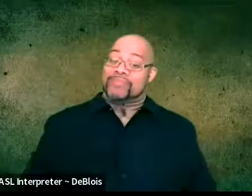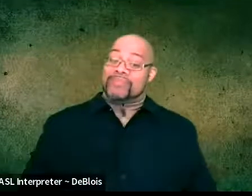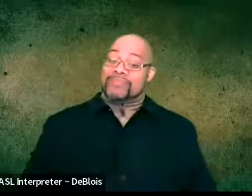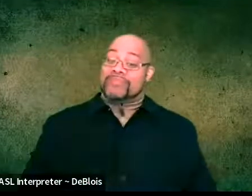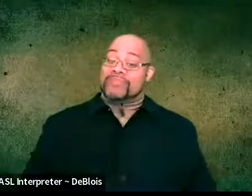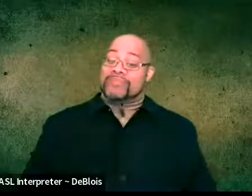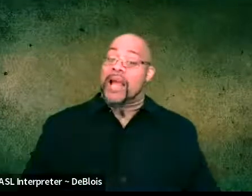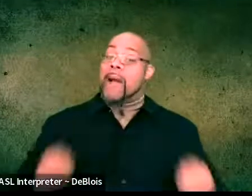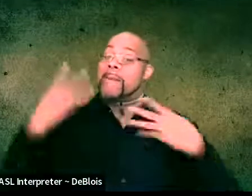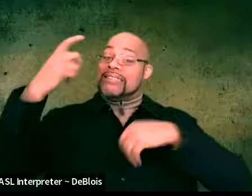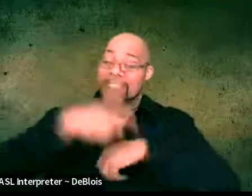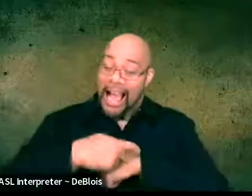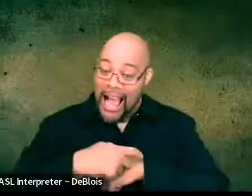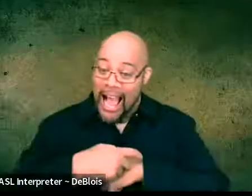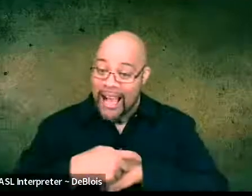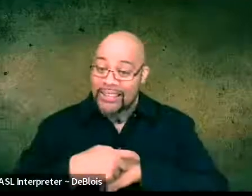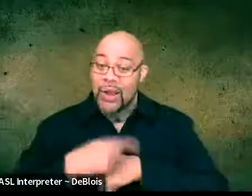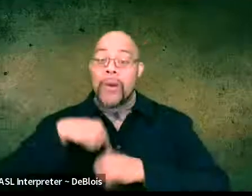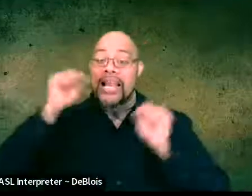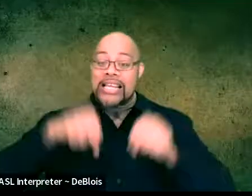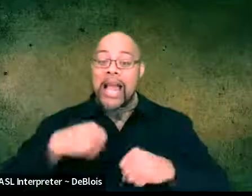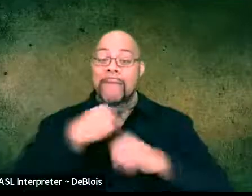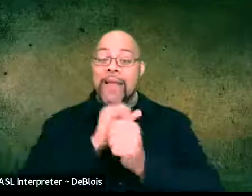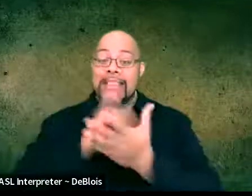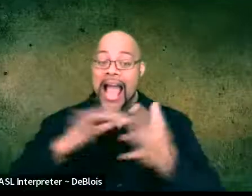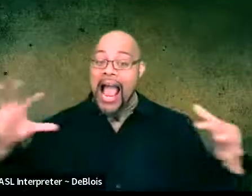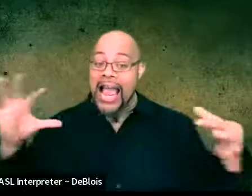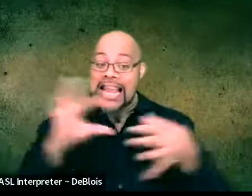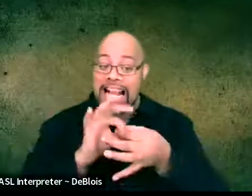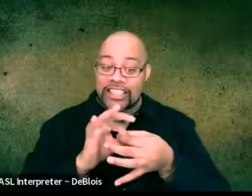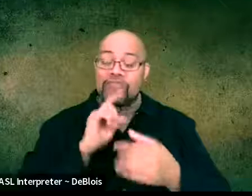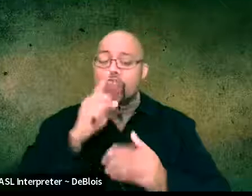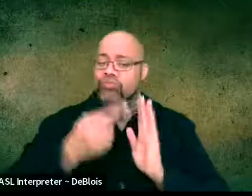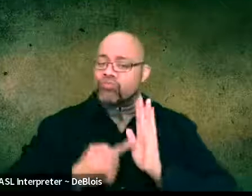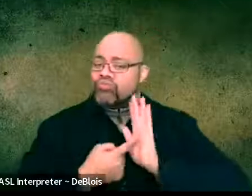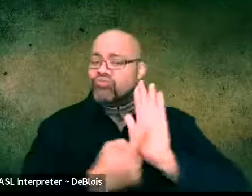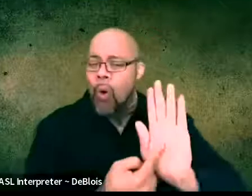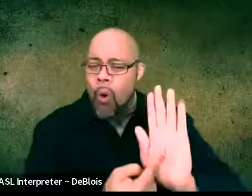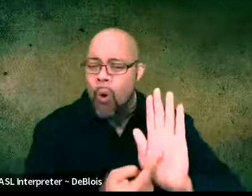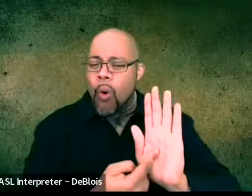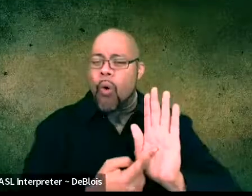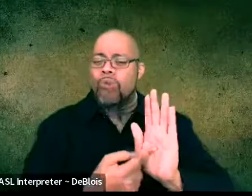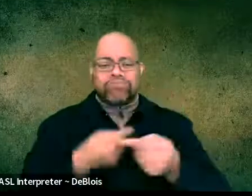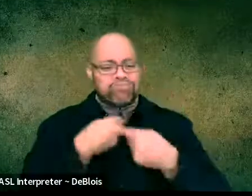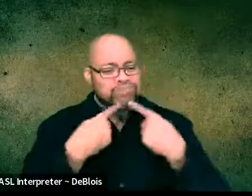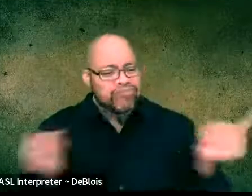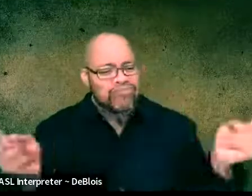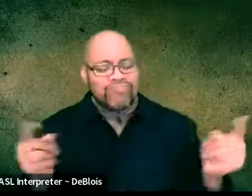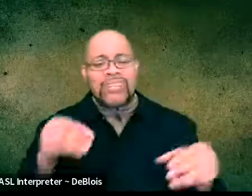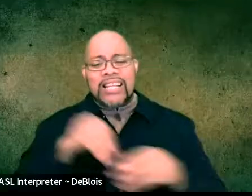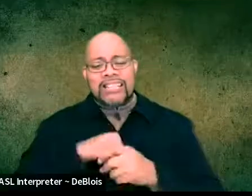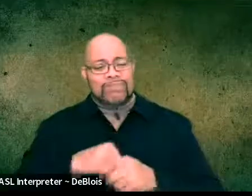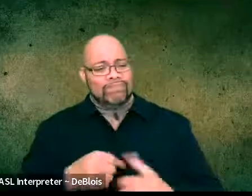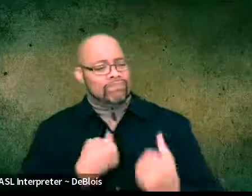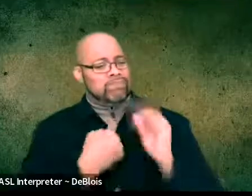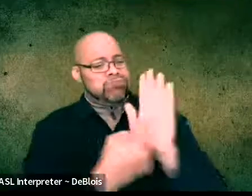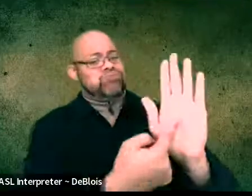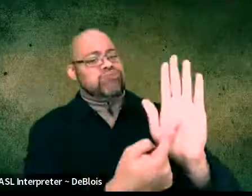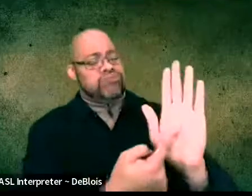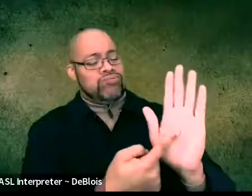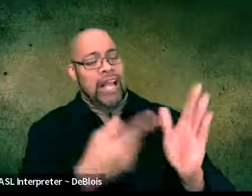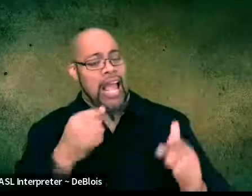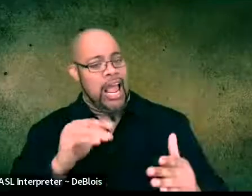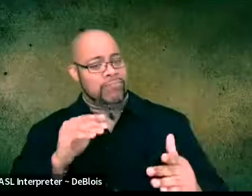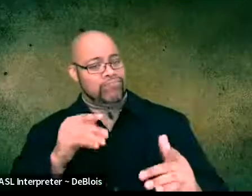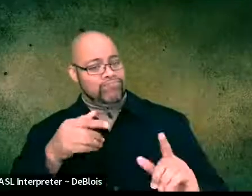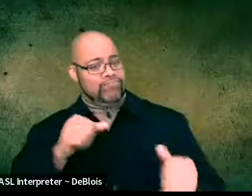as many times as we can make that connection and really highlight it and put it out there and put it in the faces and really confront